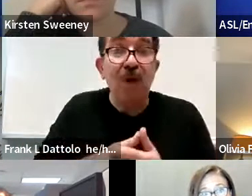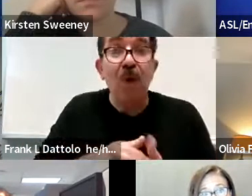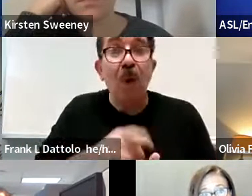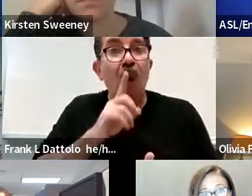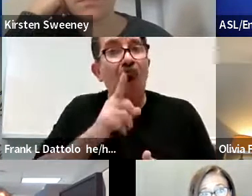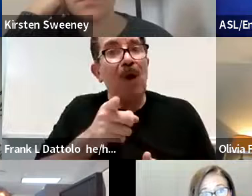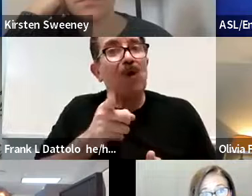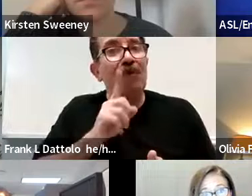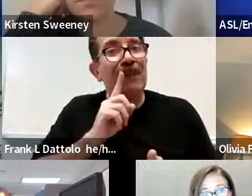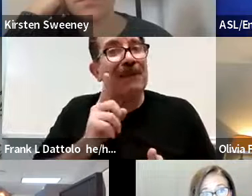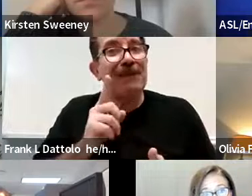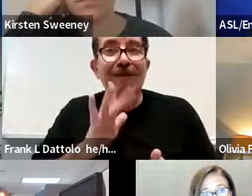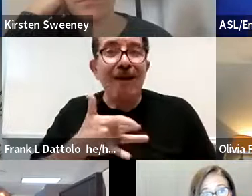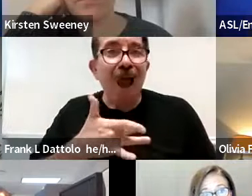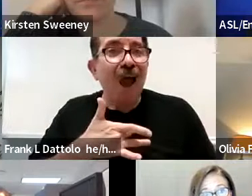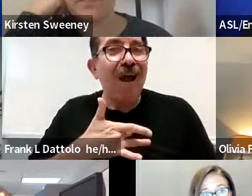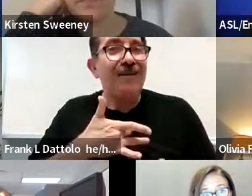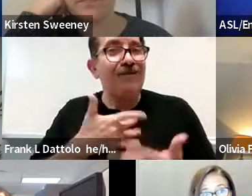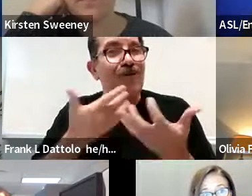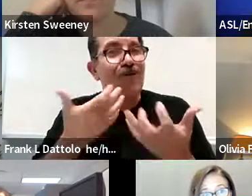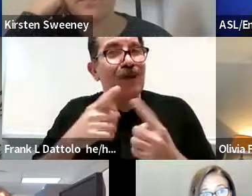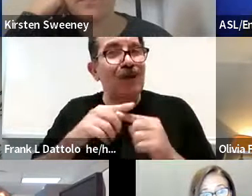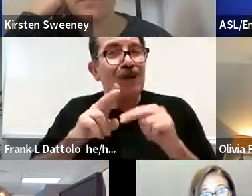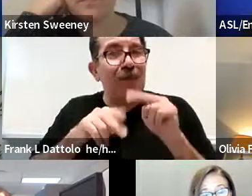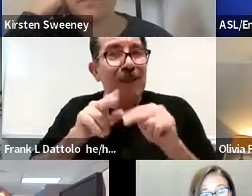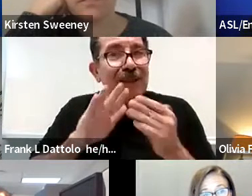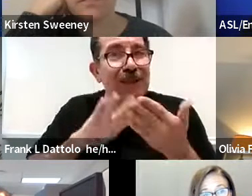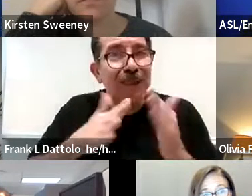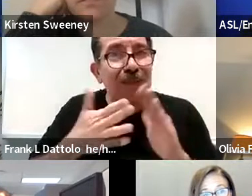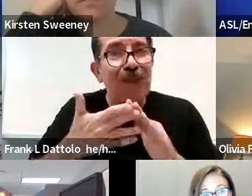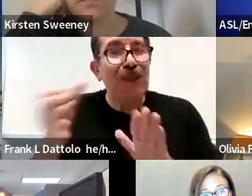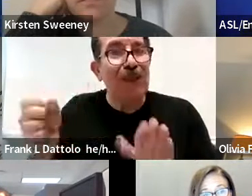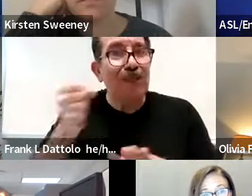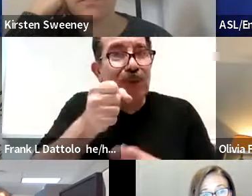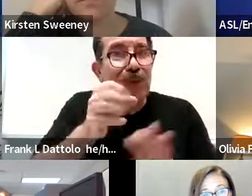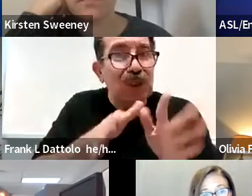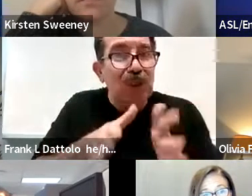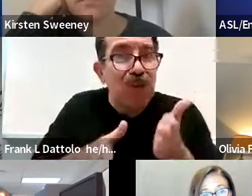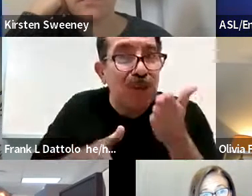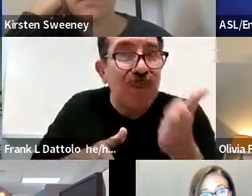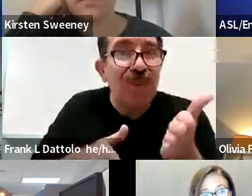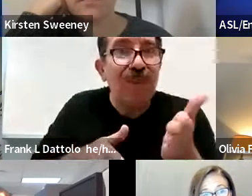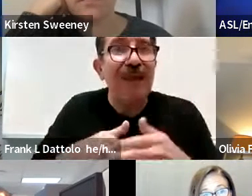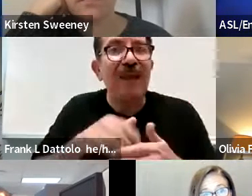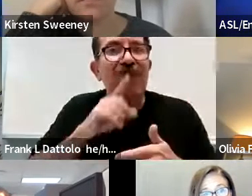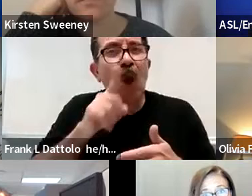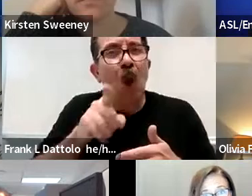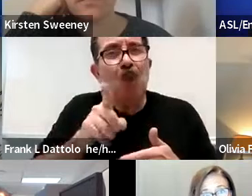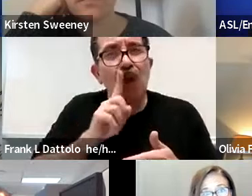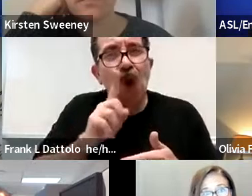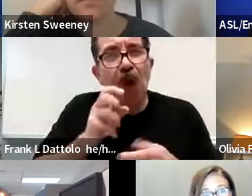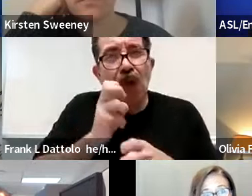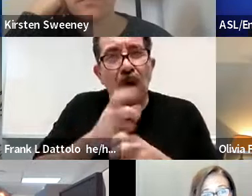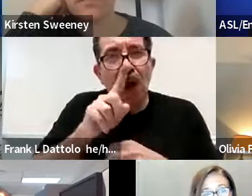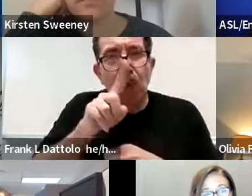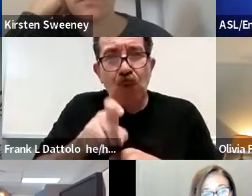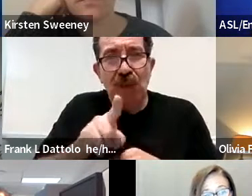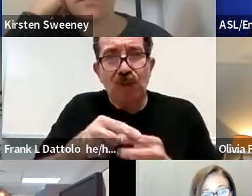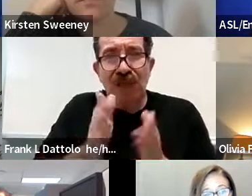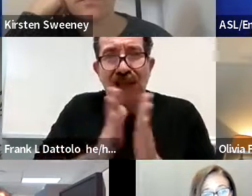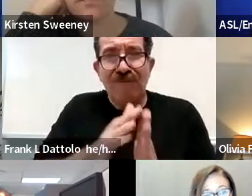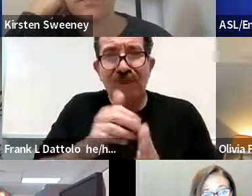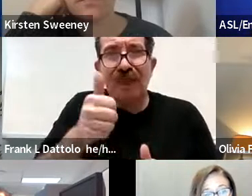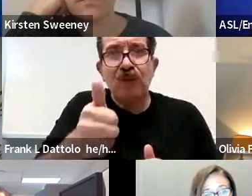adhering to a federal requirement? Or is it coming from your heart that you're actually trying to build a community, and that's why